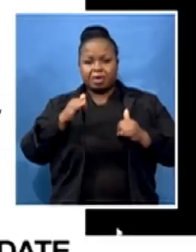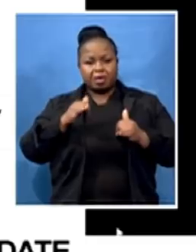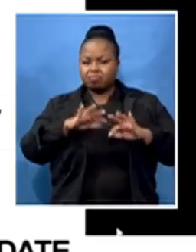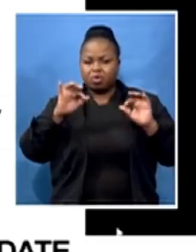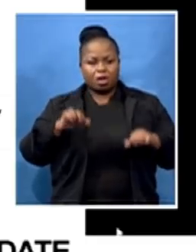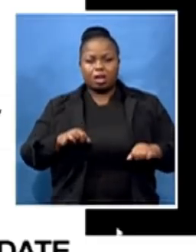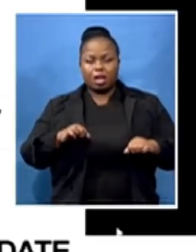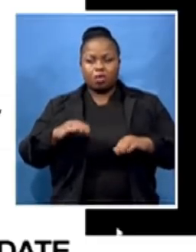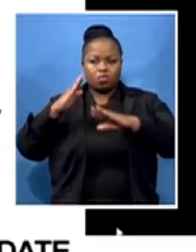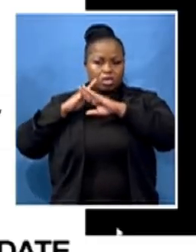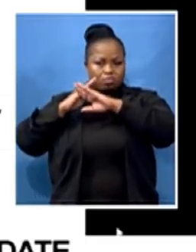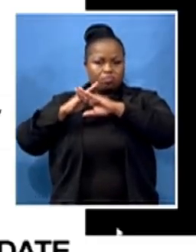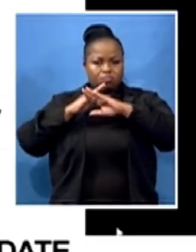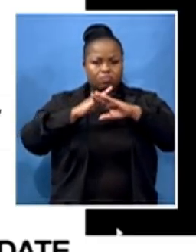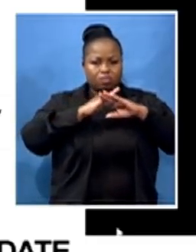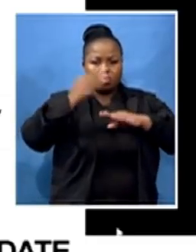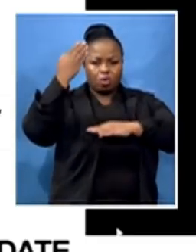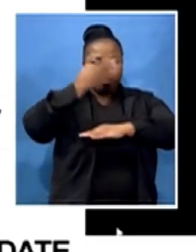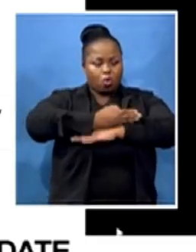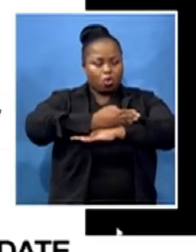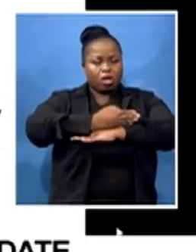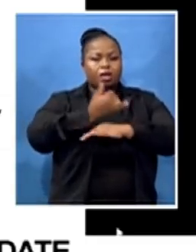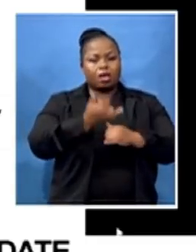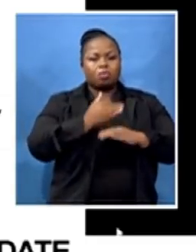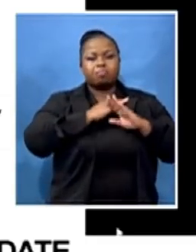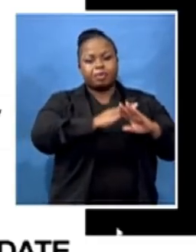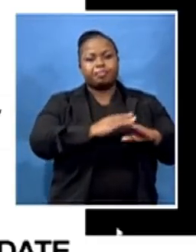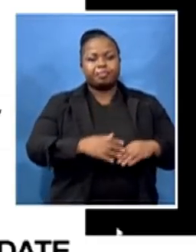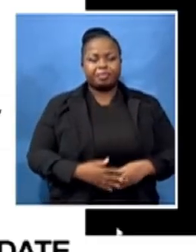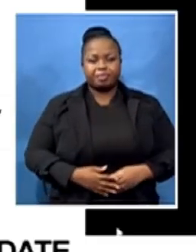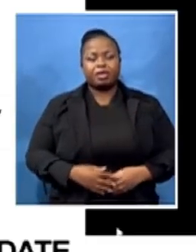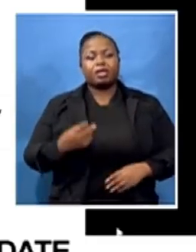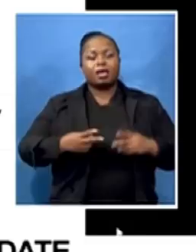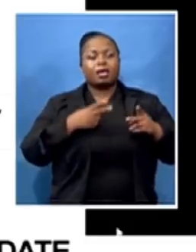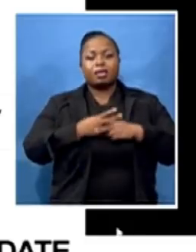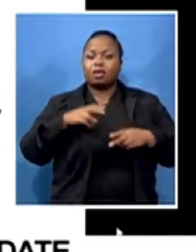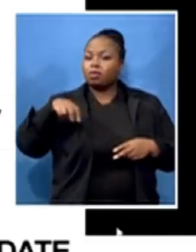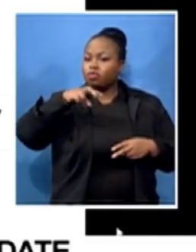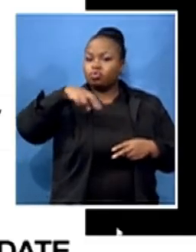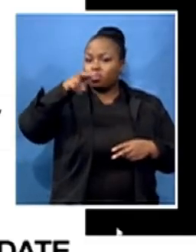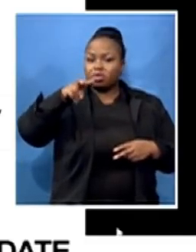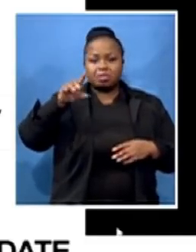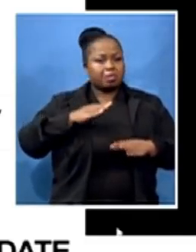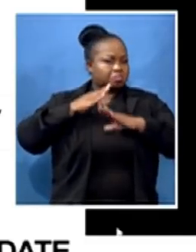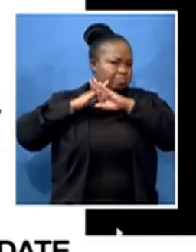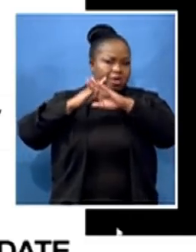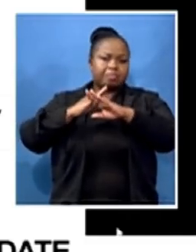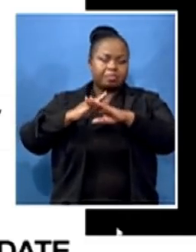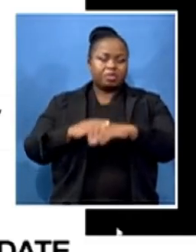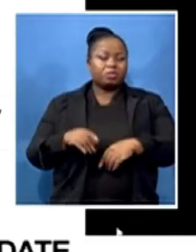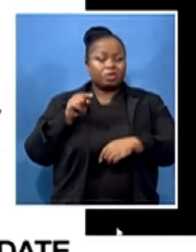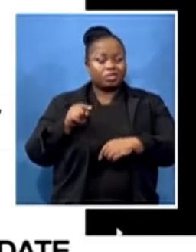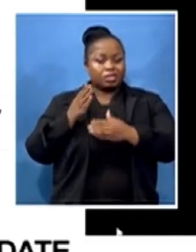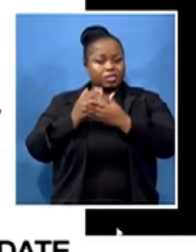closed tourism within the country. So that sector is going to be very